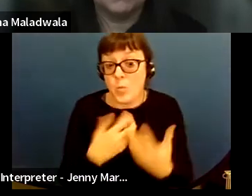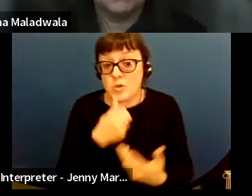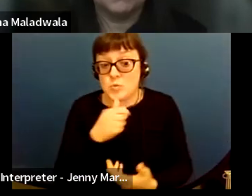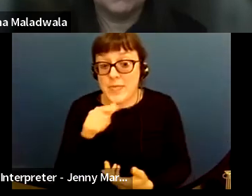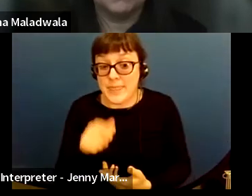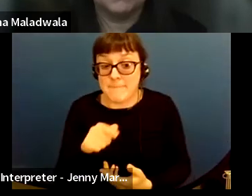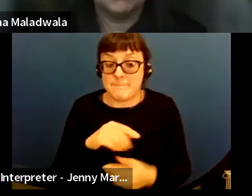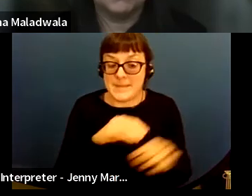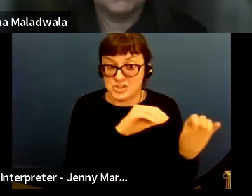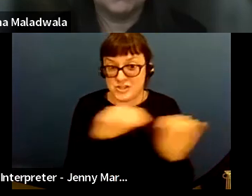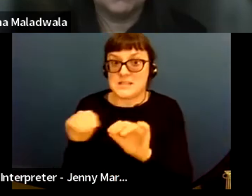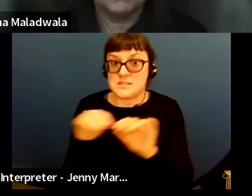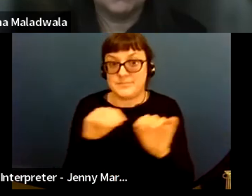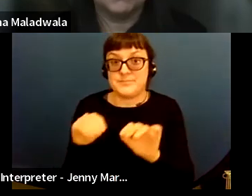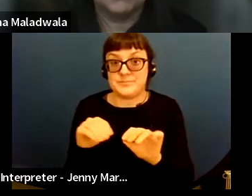is, of course,